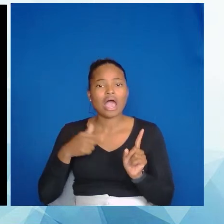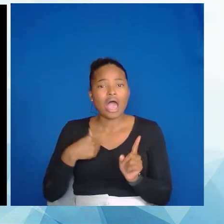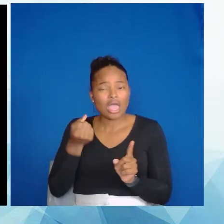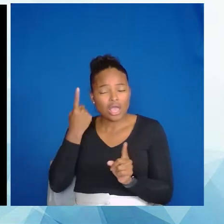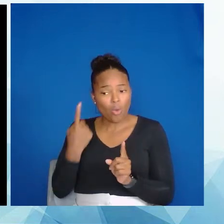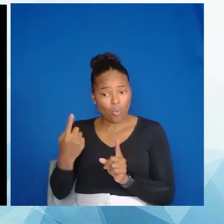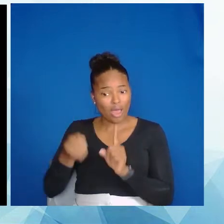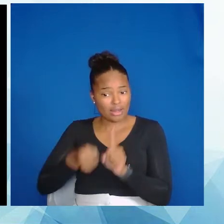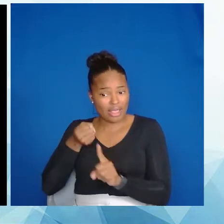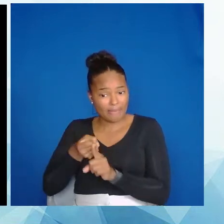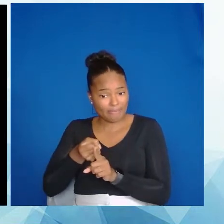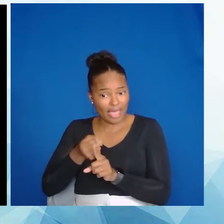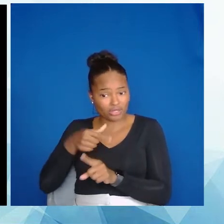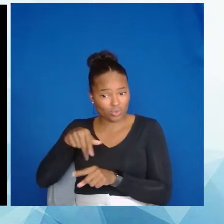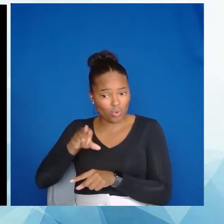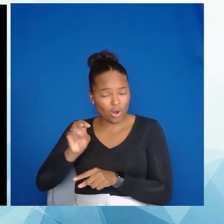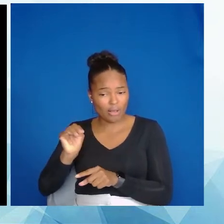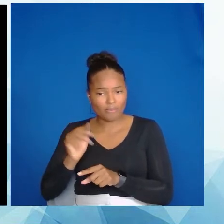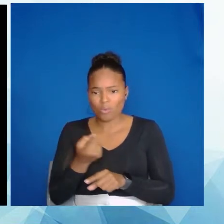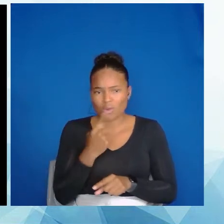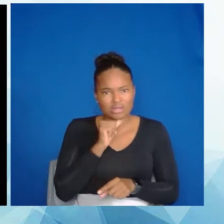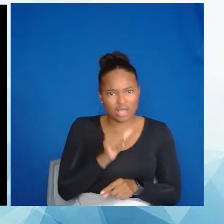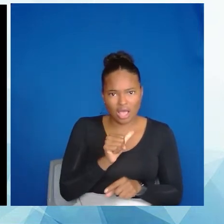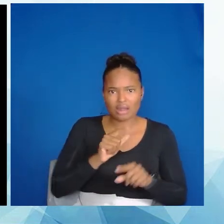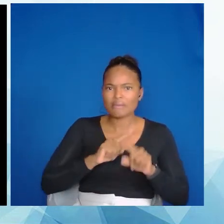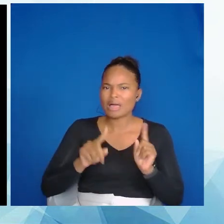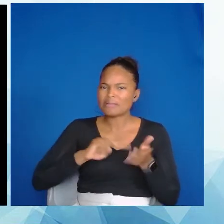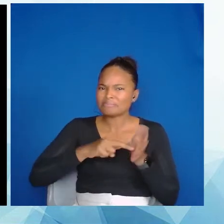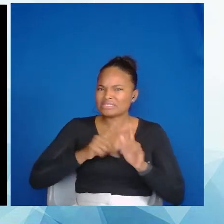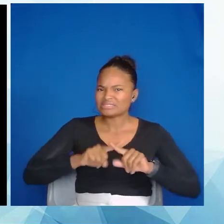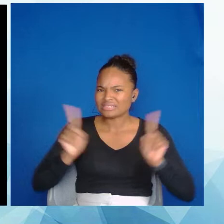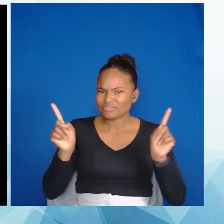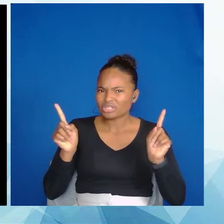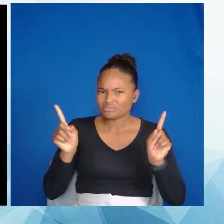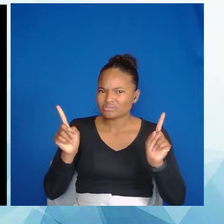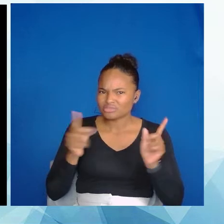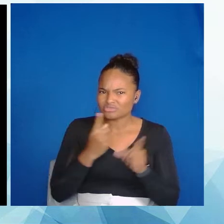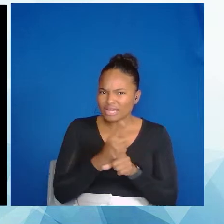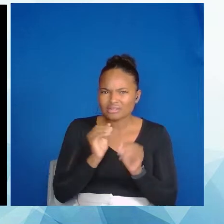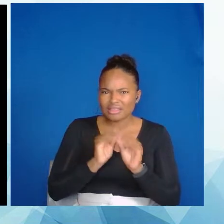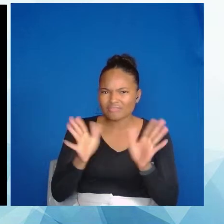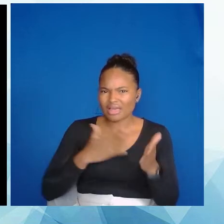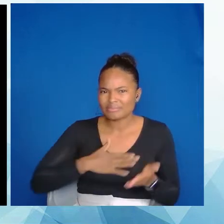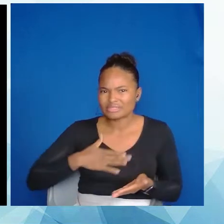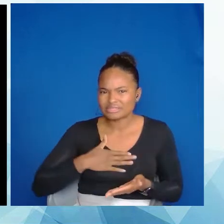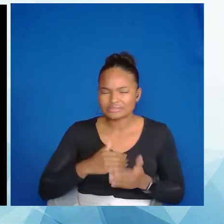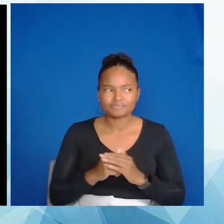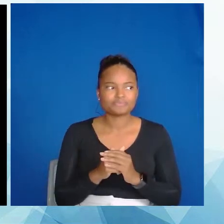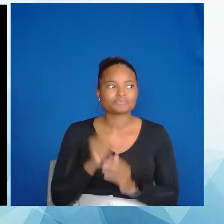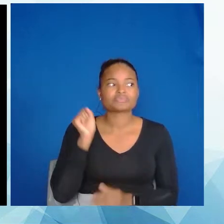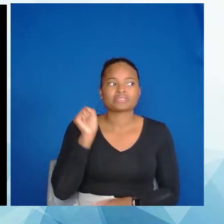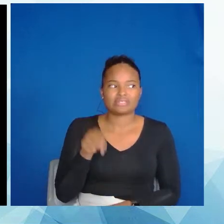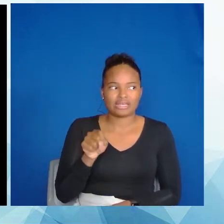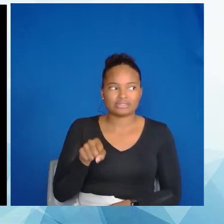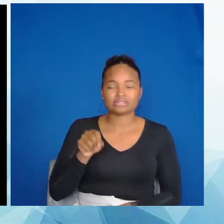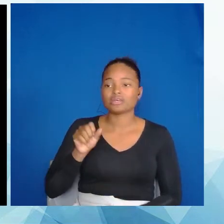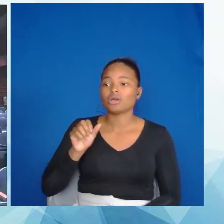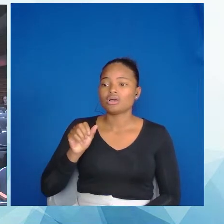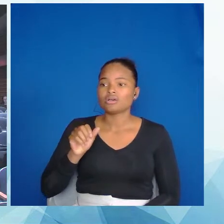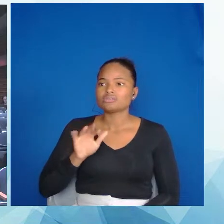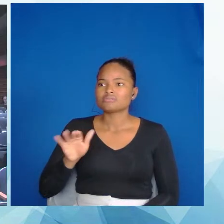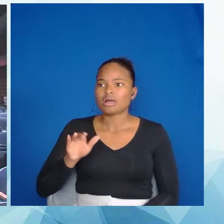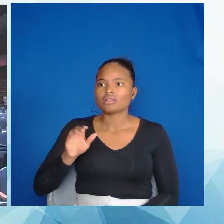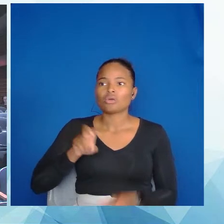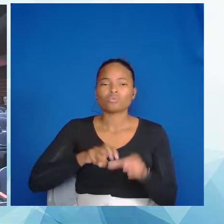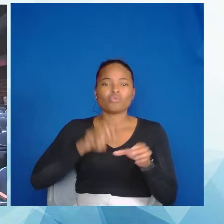but you are talking about different things, correct? Can you clarify that for us, please? Yes. What a recusal is when you